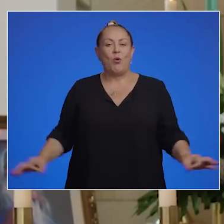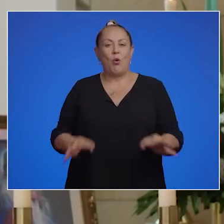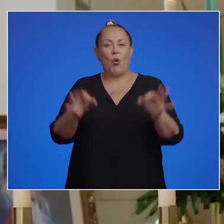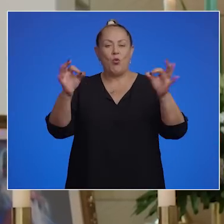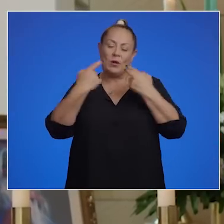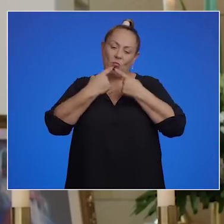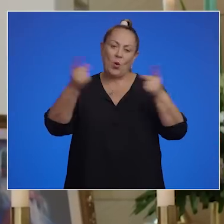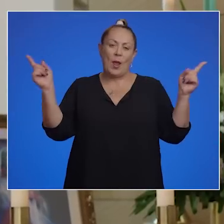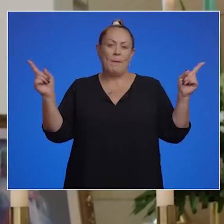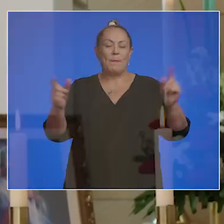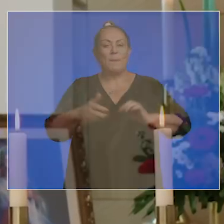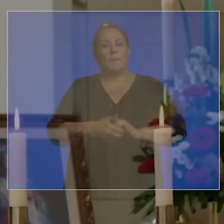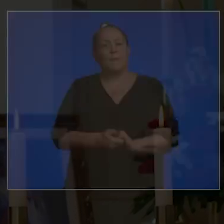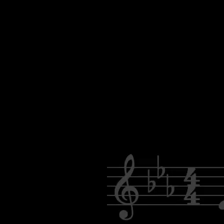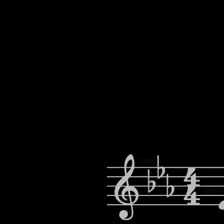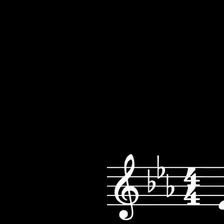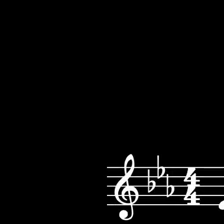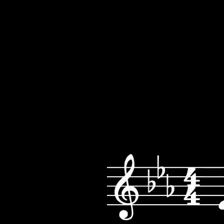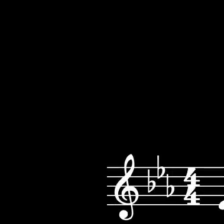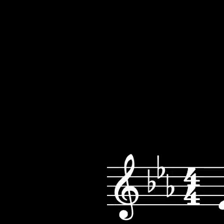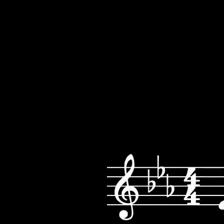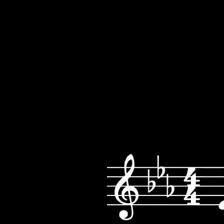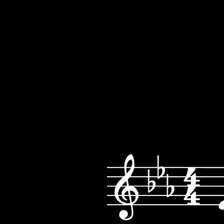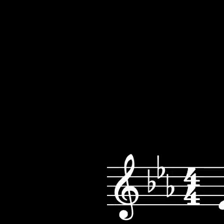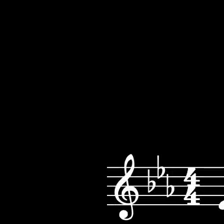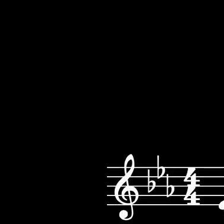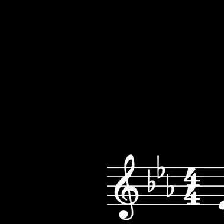your glory as they acclaim. Oh.